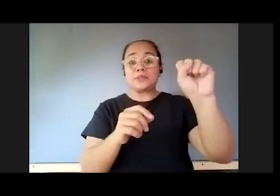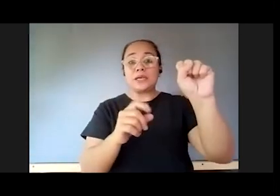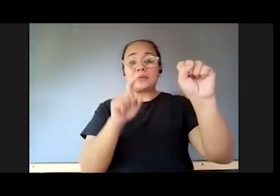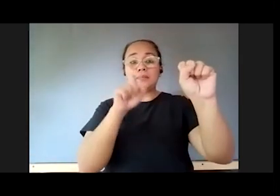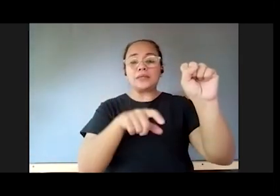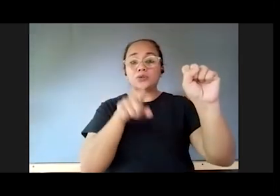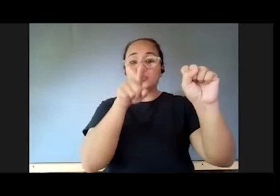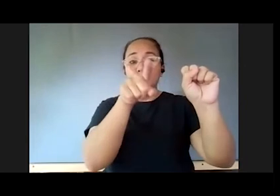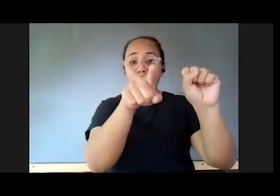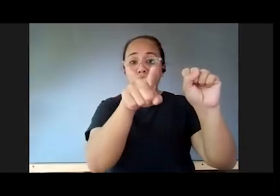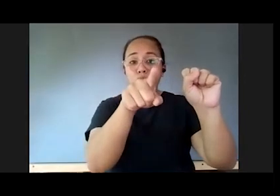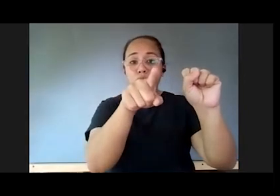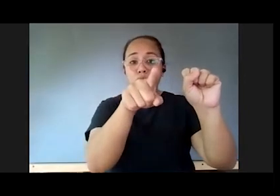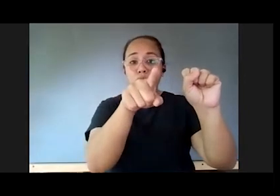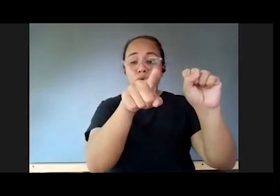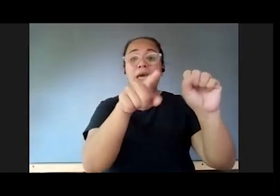together.